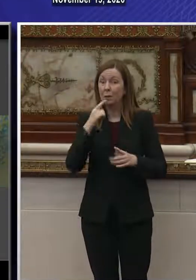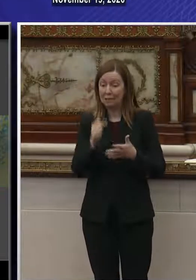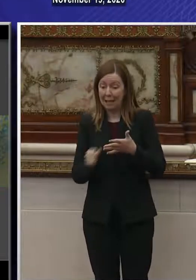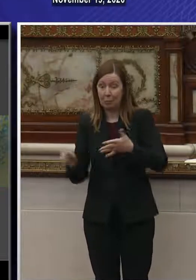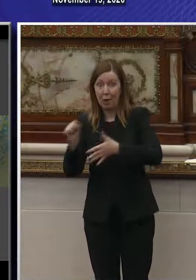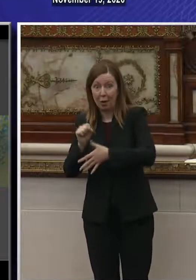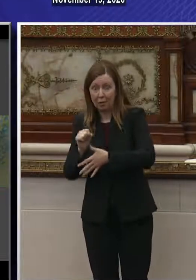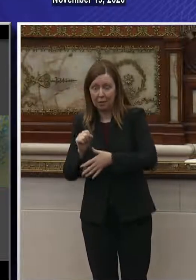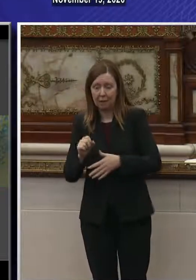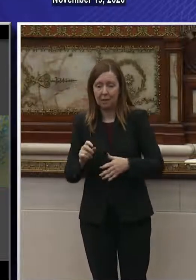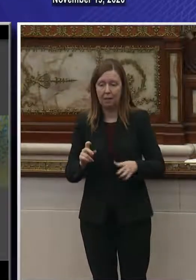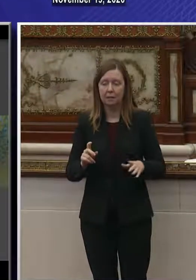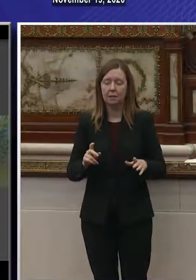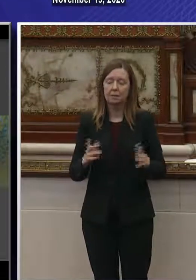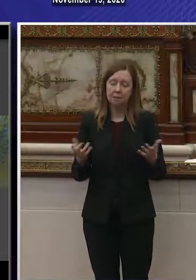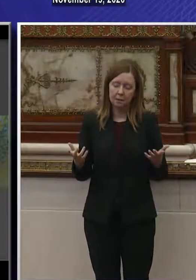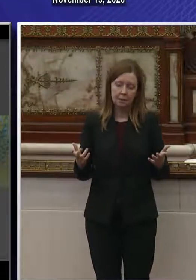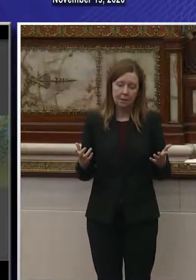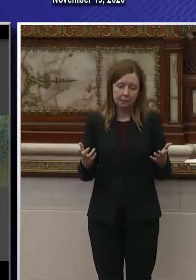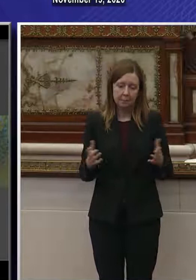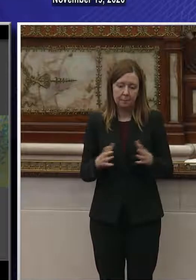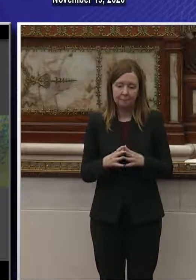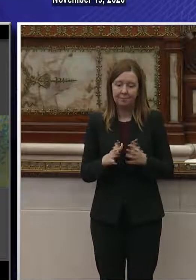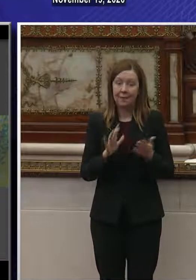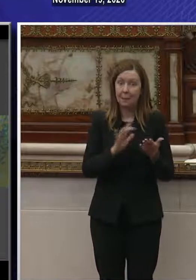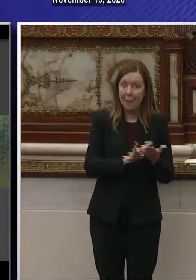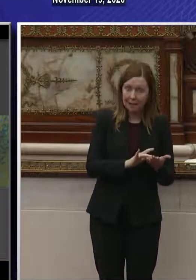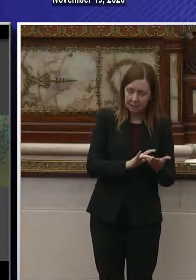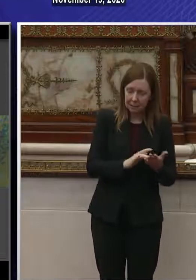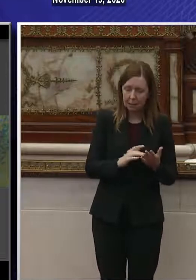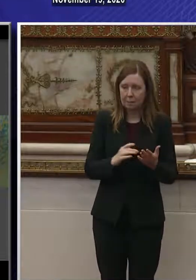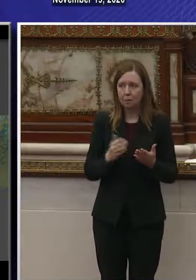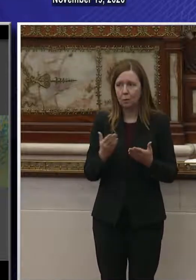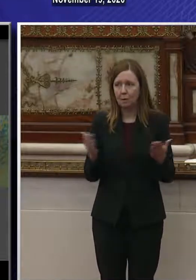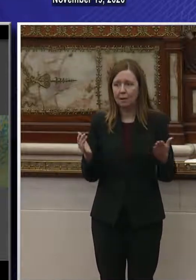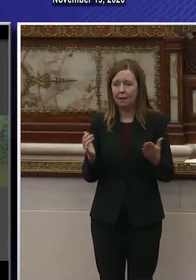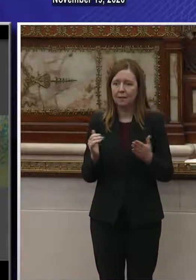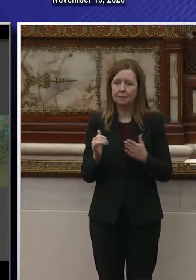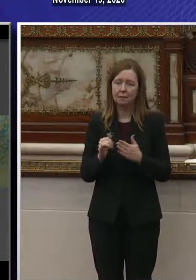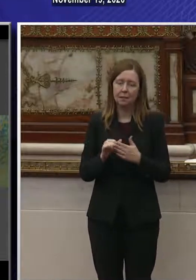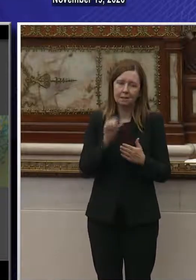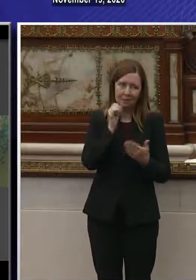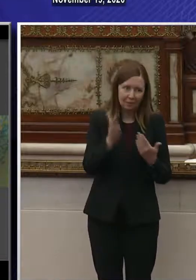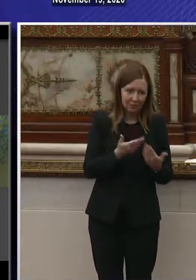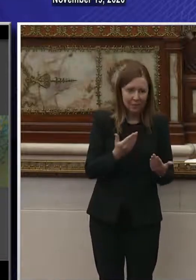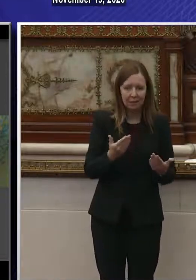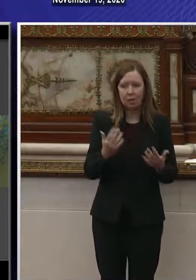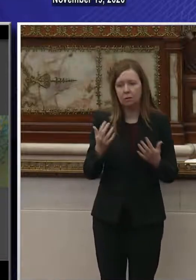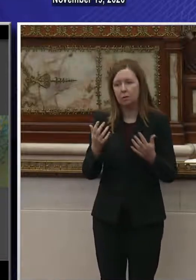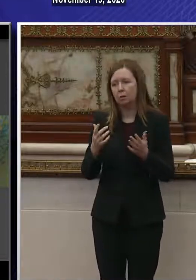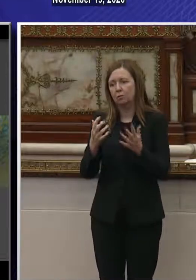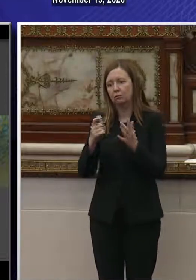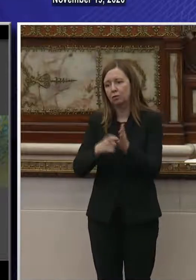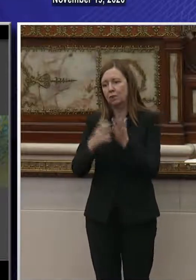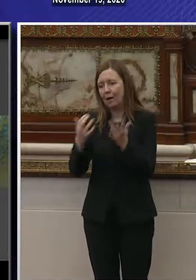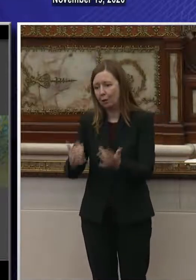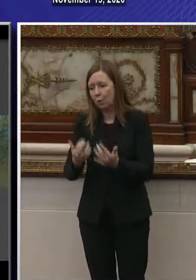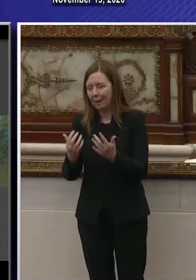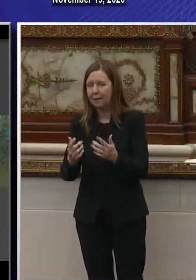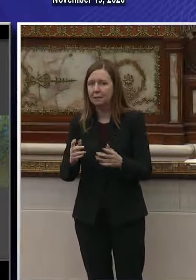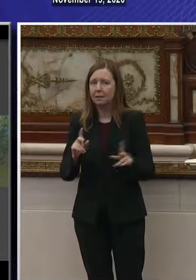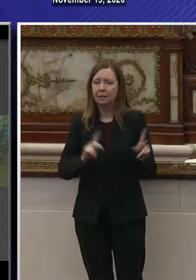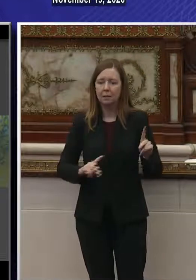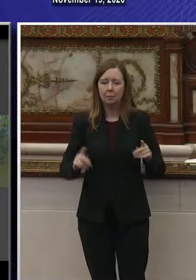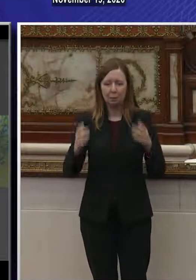people, especially when it comes to like medicine or things that seem inconvenient or require wait times, people do